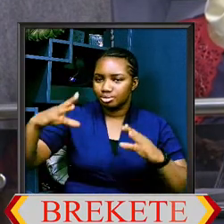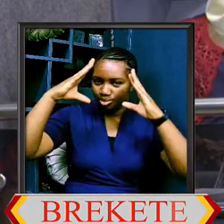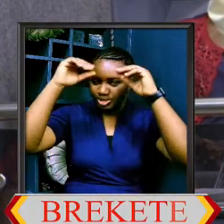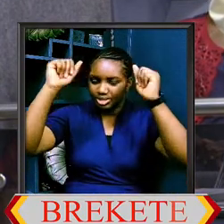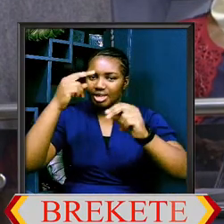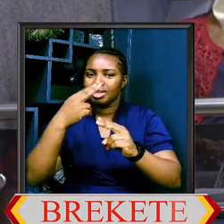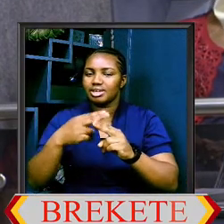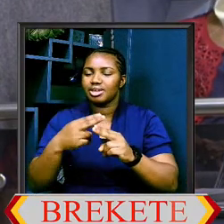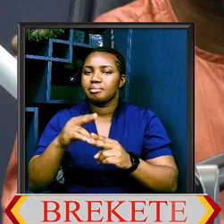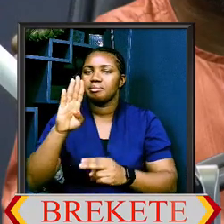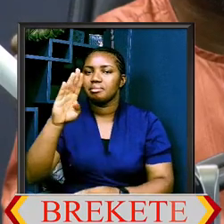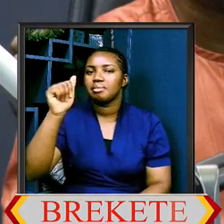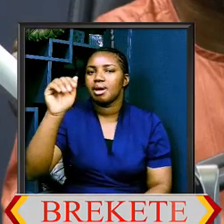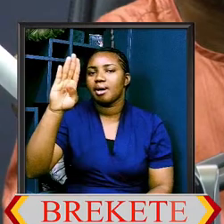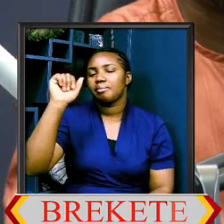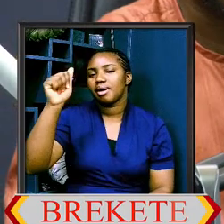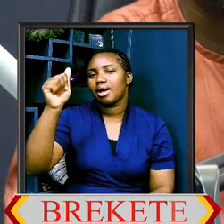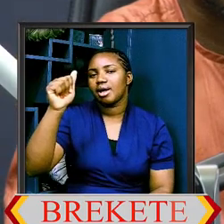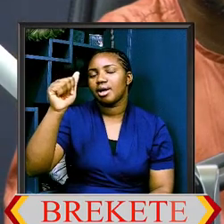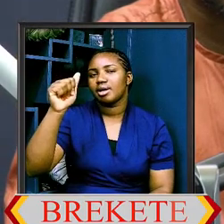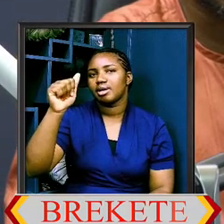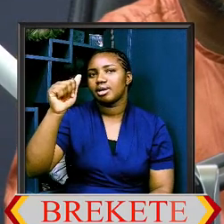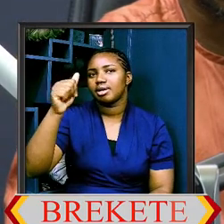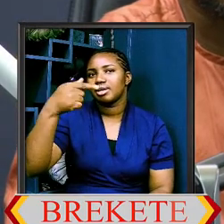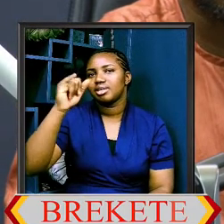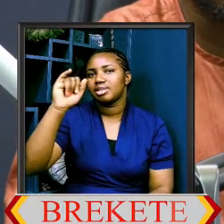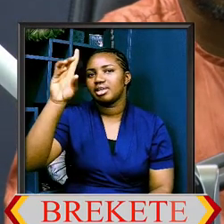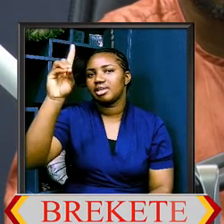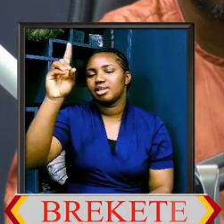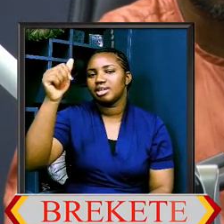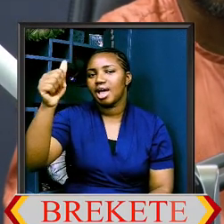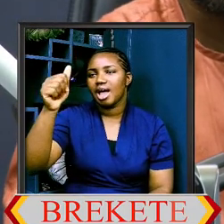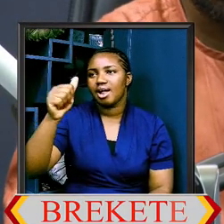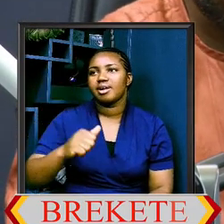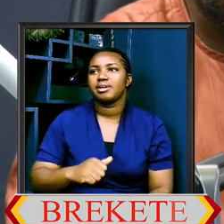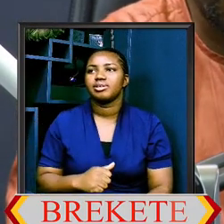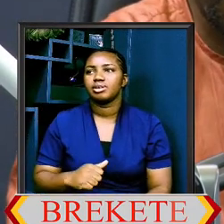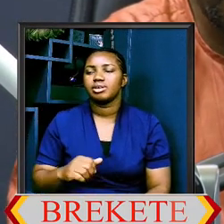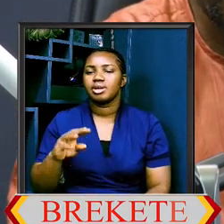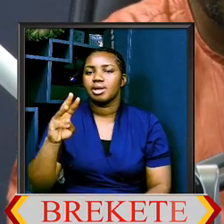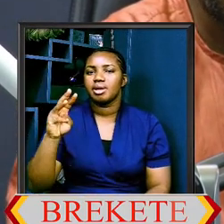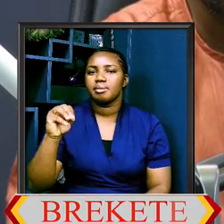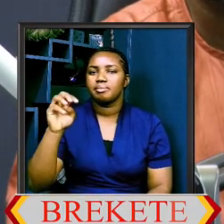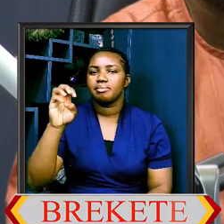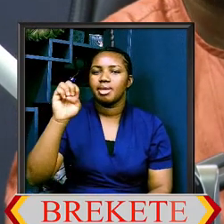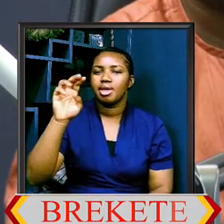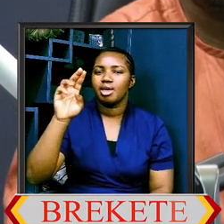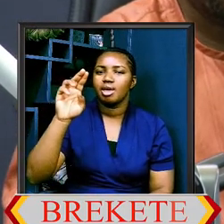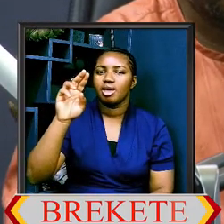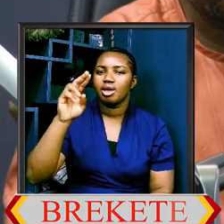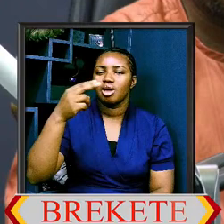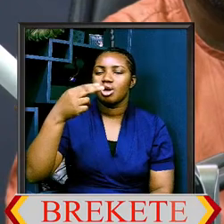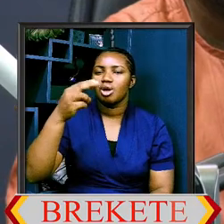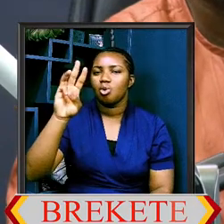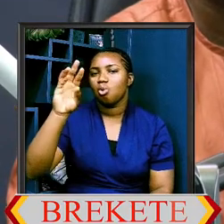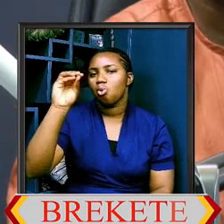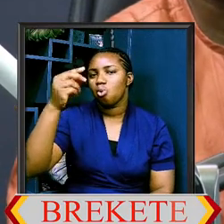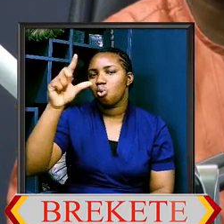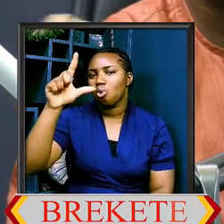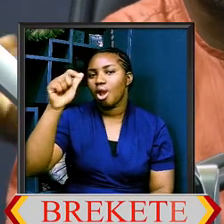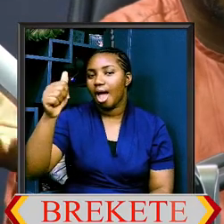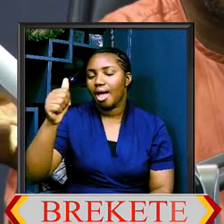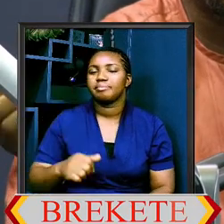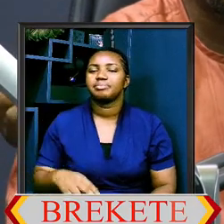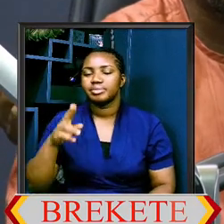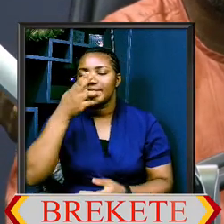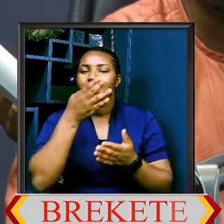name? Babangida Shehu Mefula. Babangida Shehu Mefula. Mehula. Yes, sir, from Plateau. Okay.